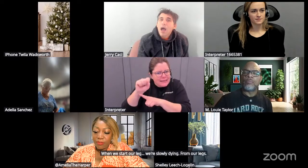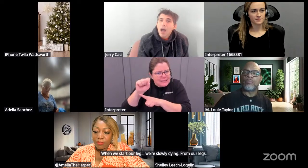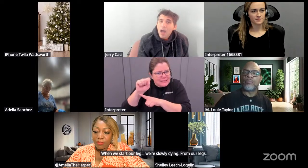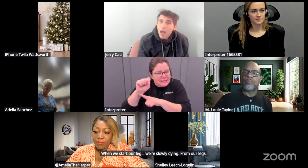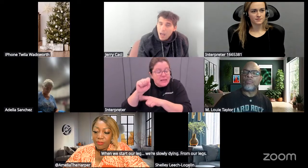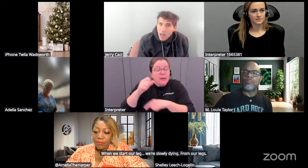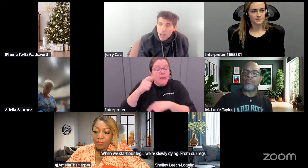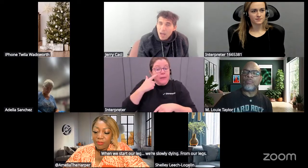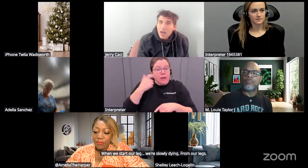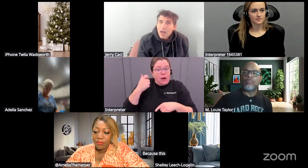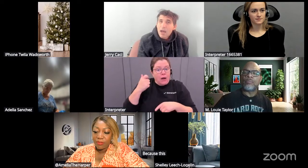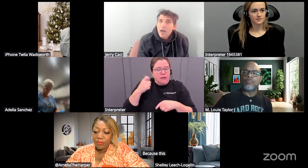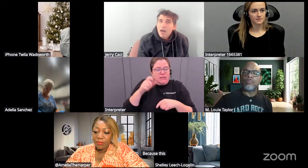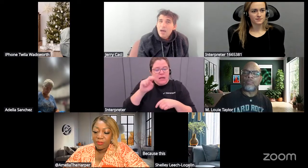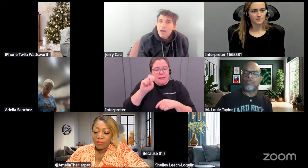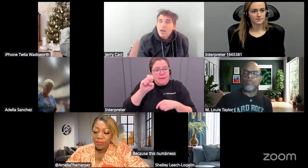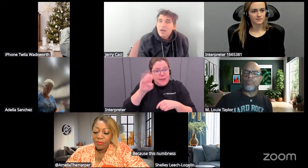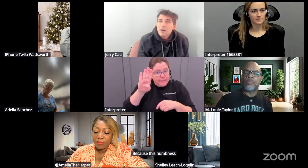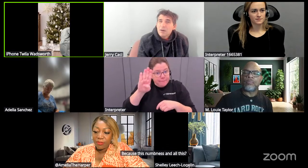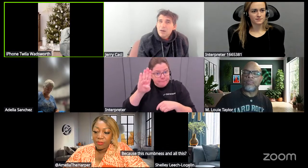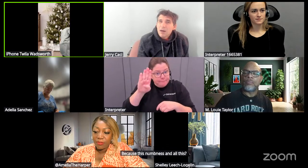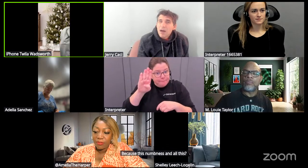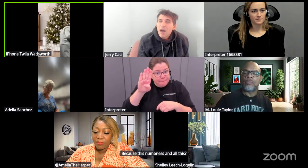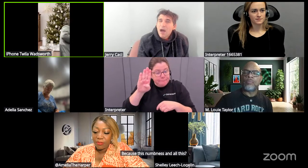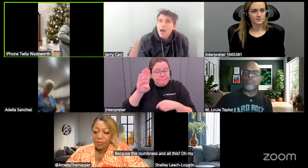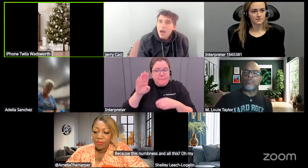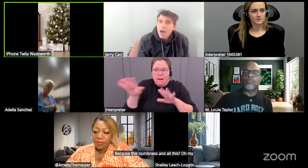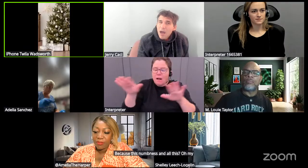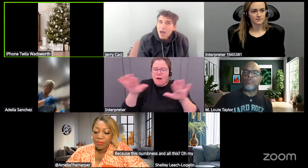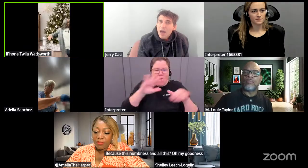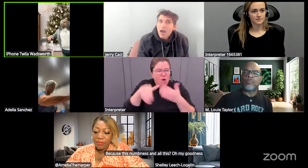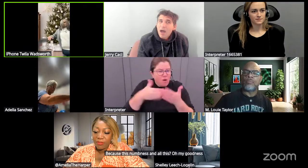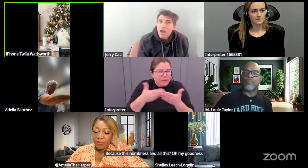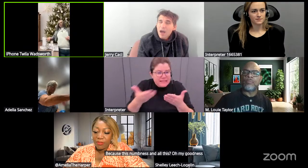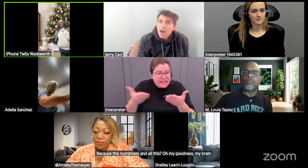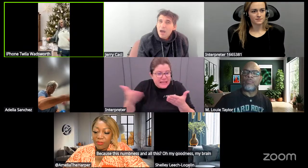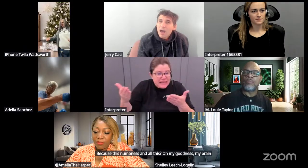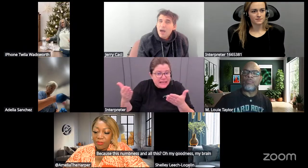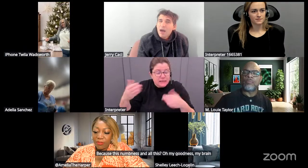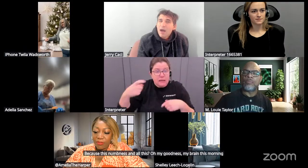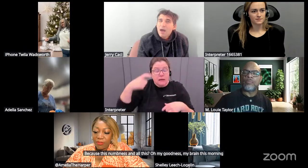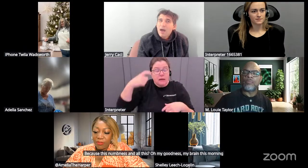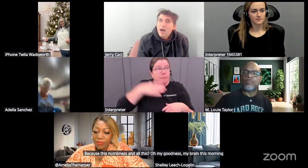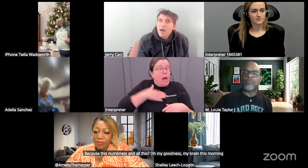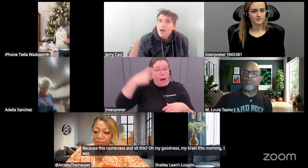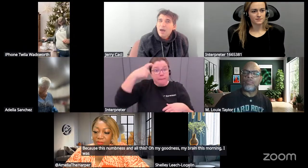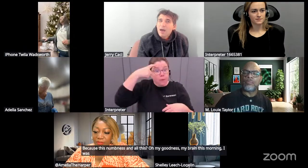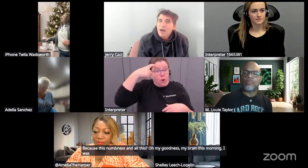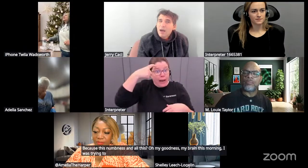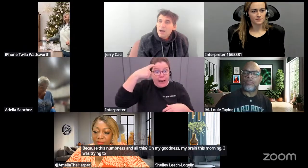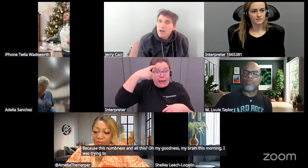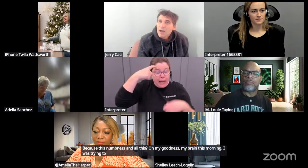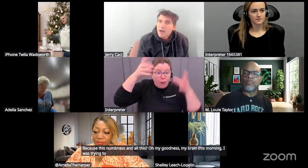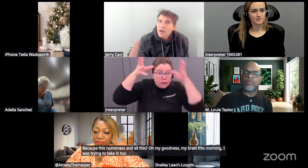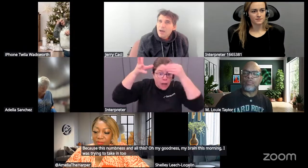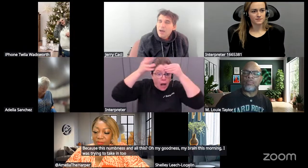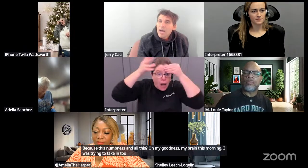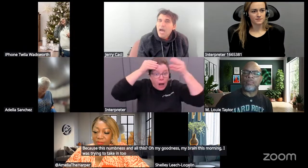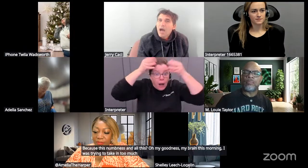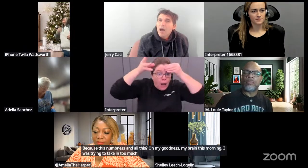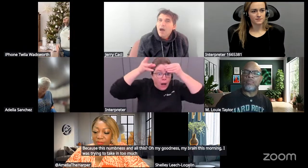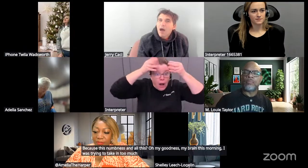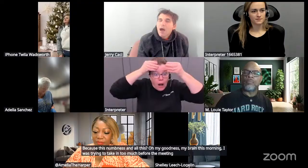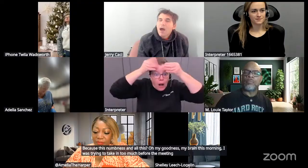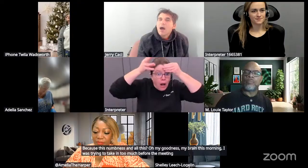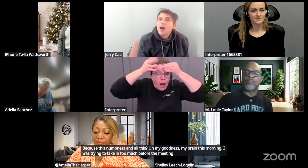because this numbness and all this. Oh my goodness, my brain this morning. I was trying to take in too much before the